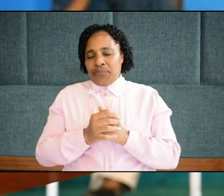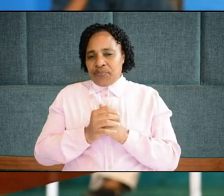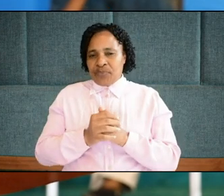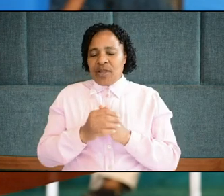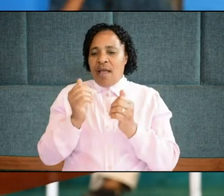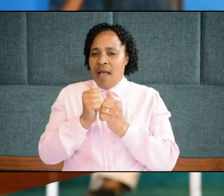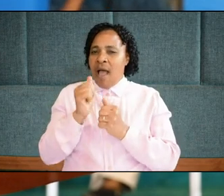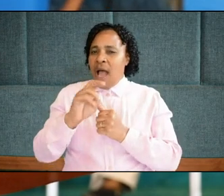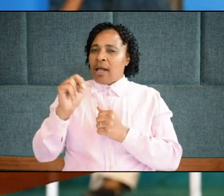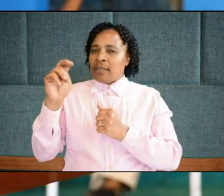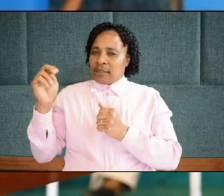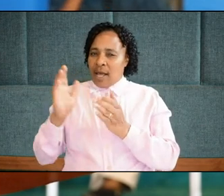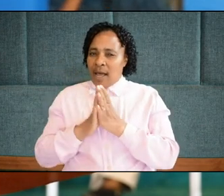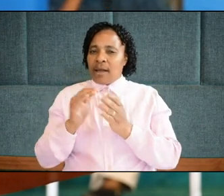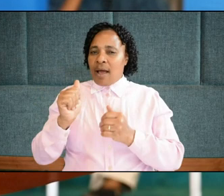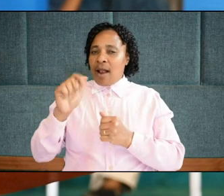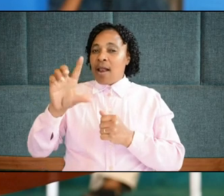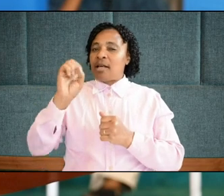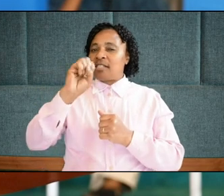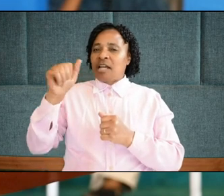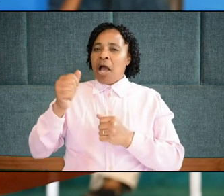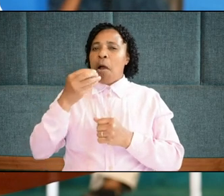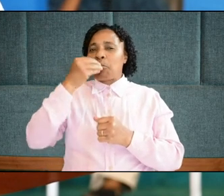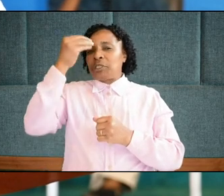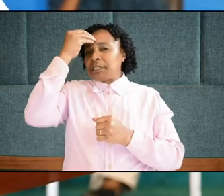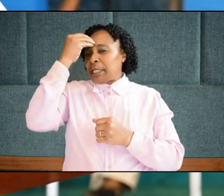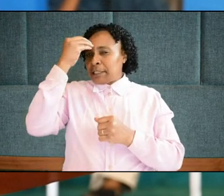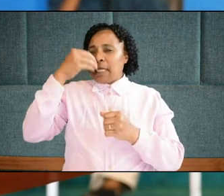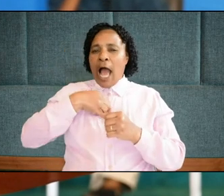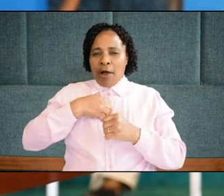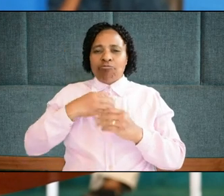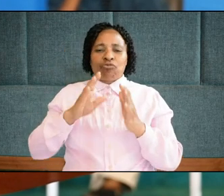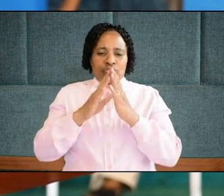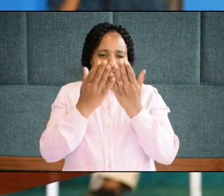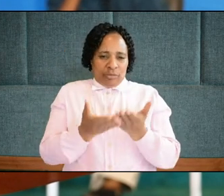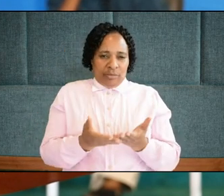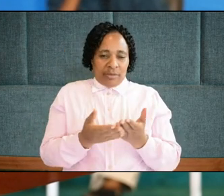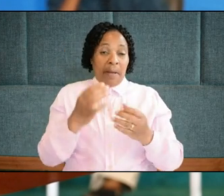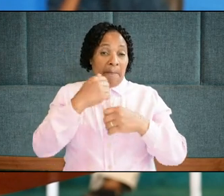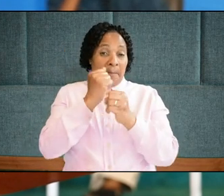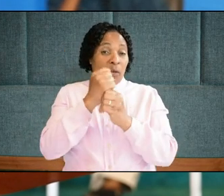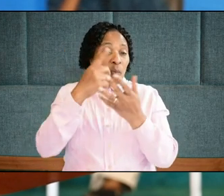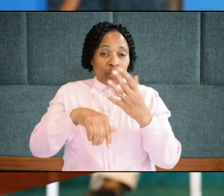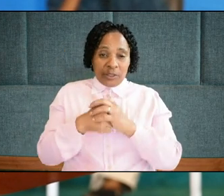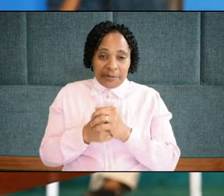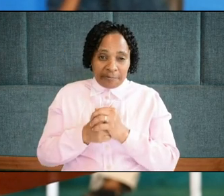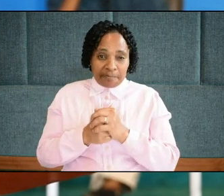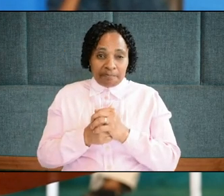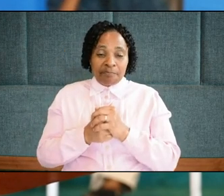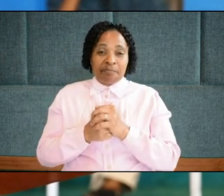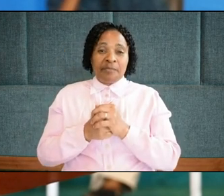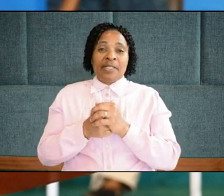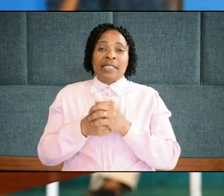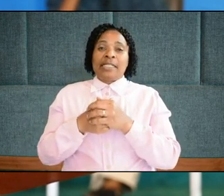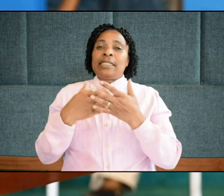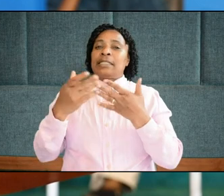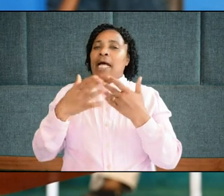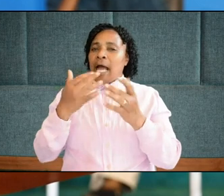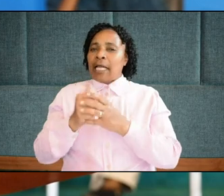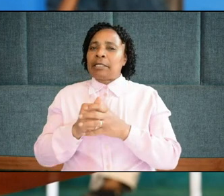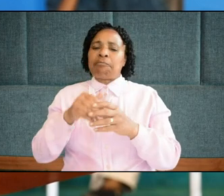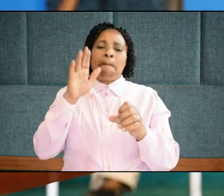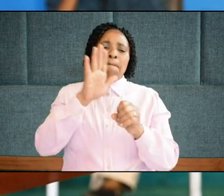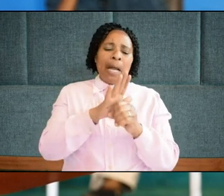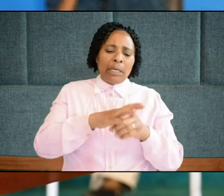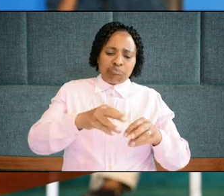Anna and Alexa also liked to pretend that they could cook. So what they'd do, they'd mix sand or mud with